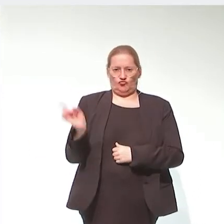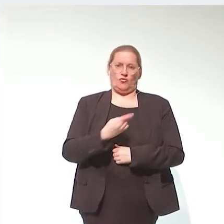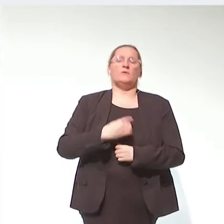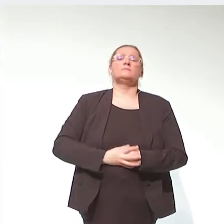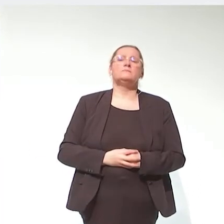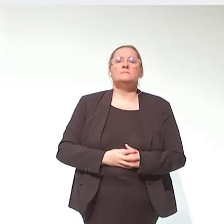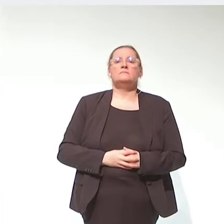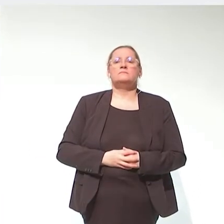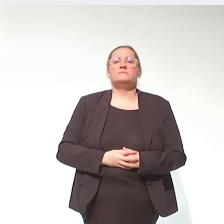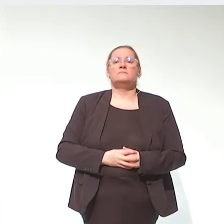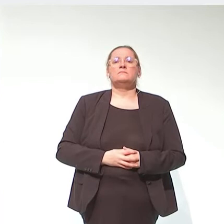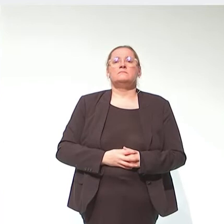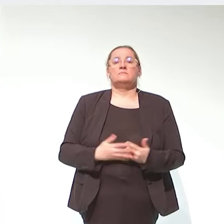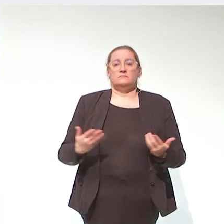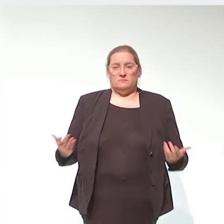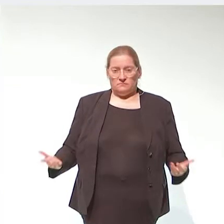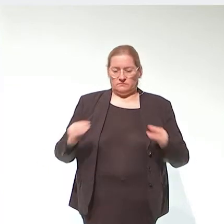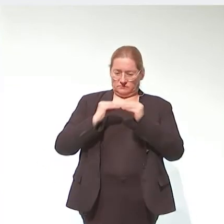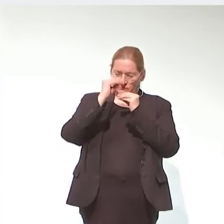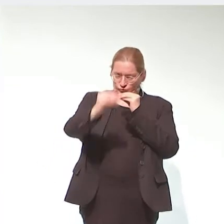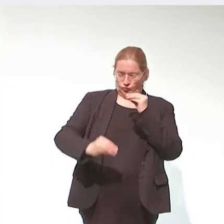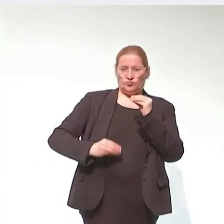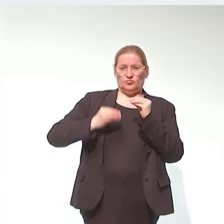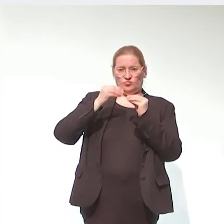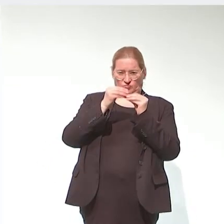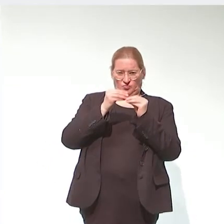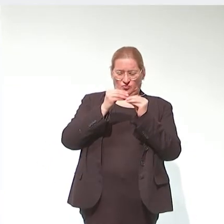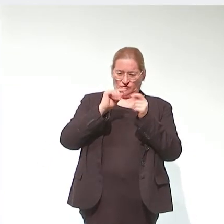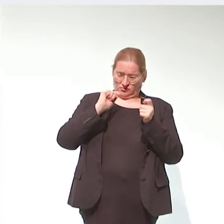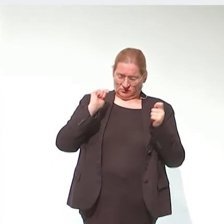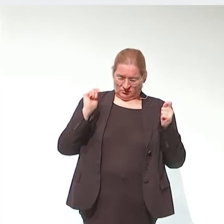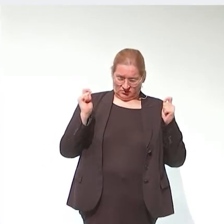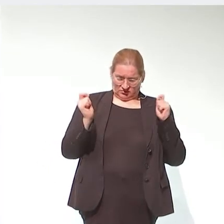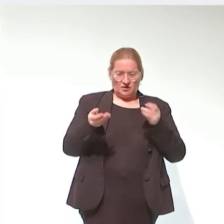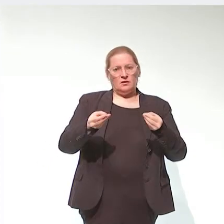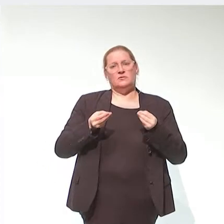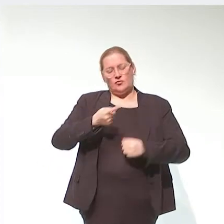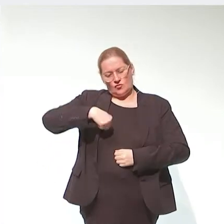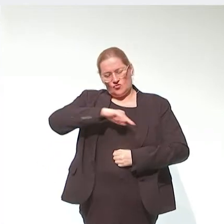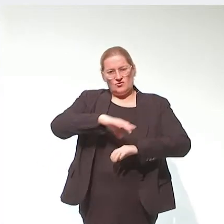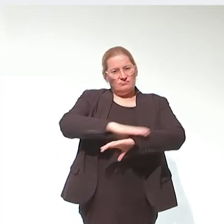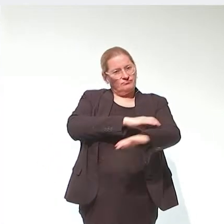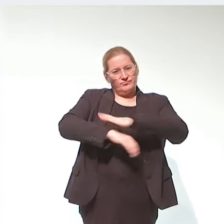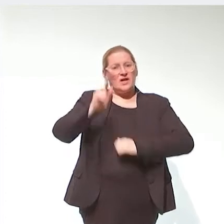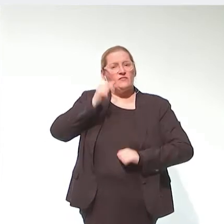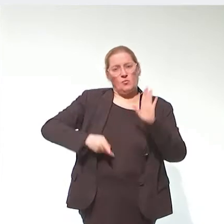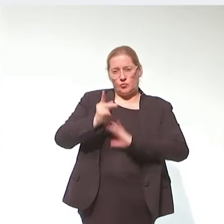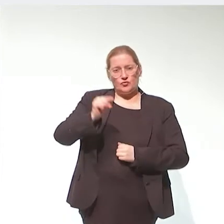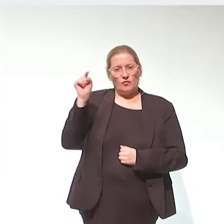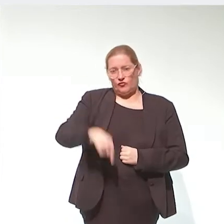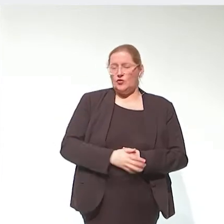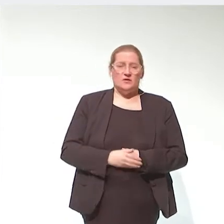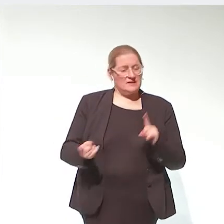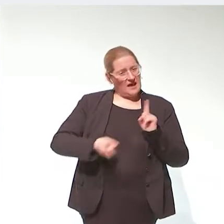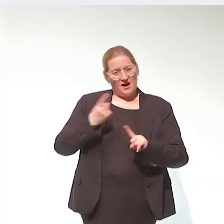but it's more vital than ever that we join forces, that we create the necessary change, that we